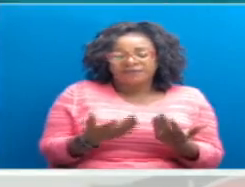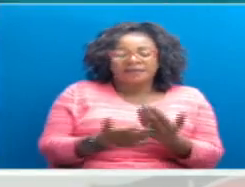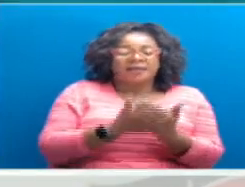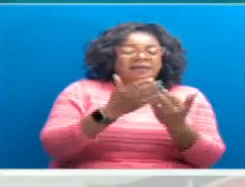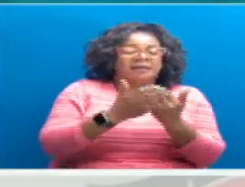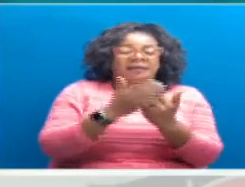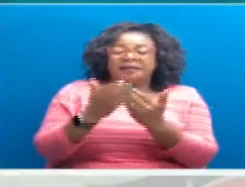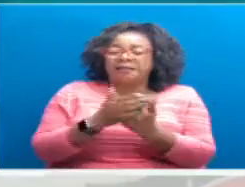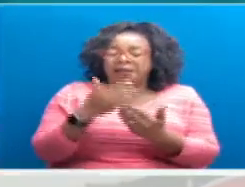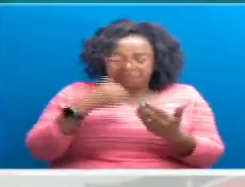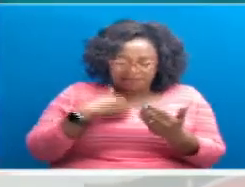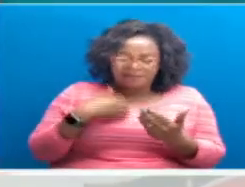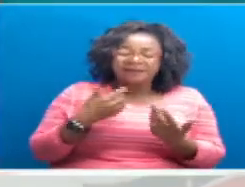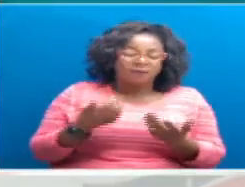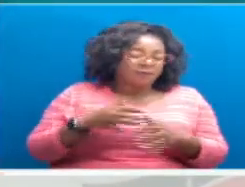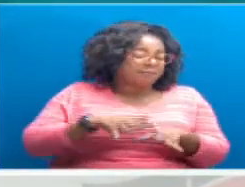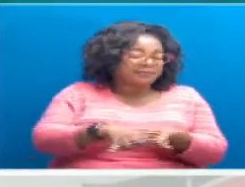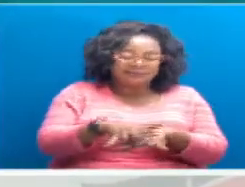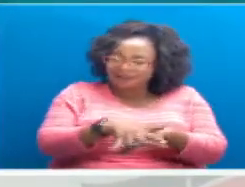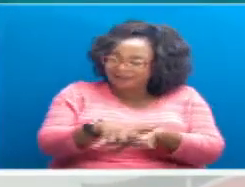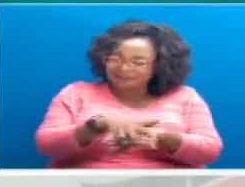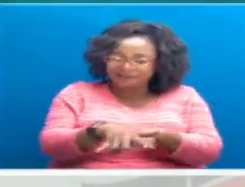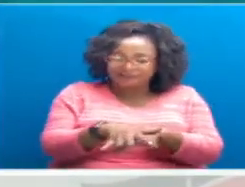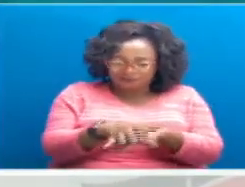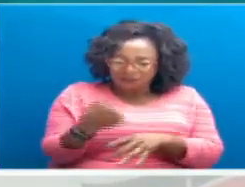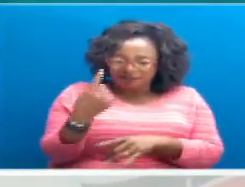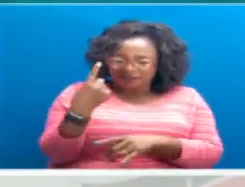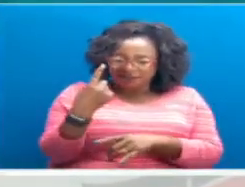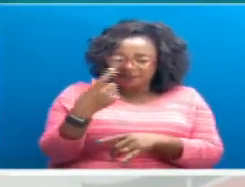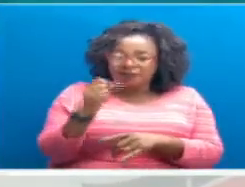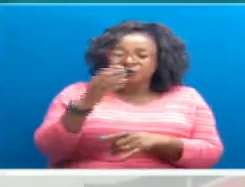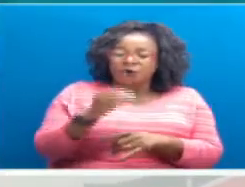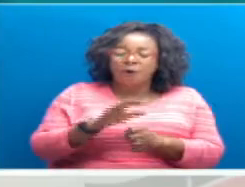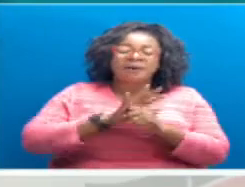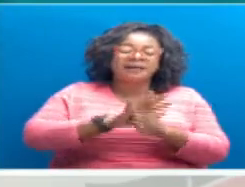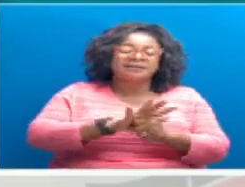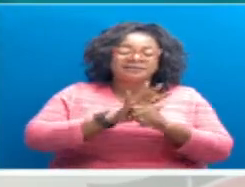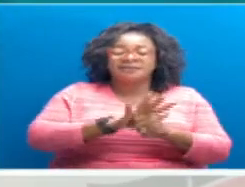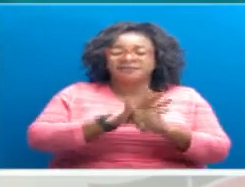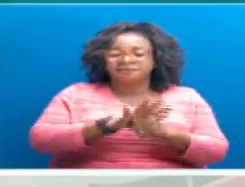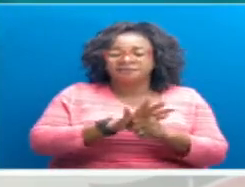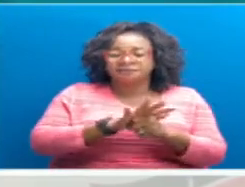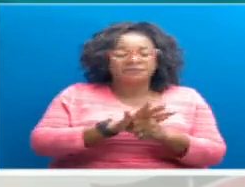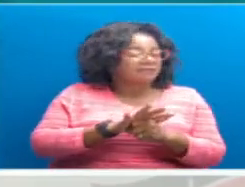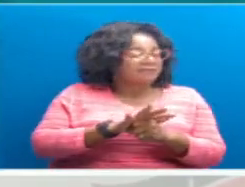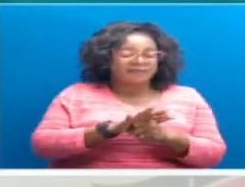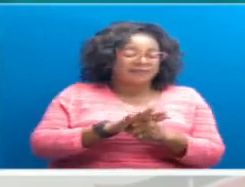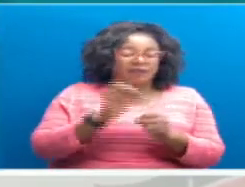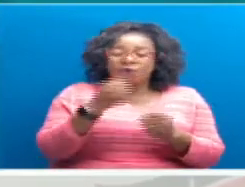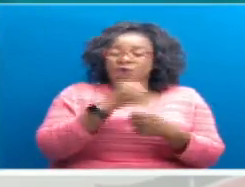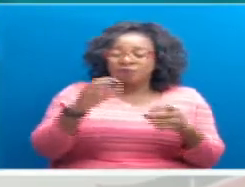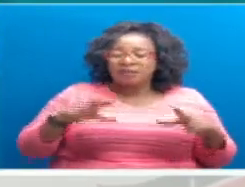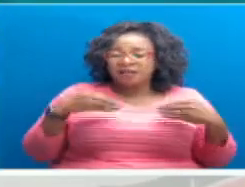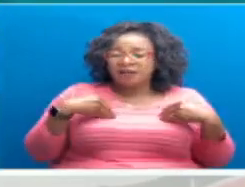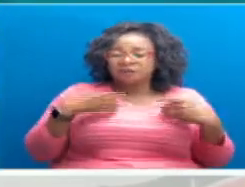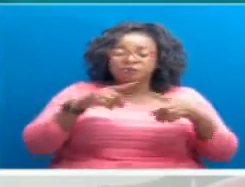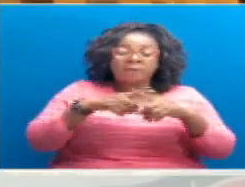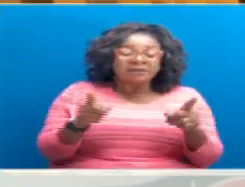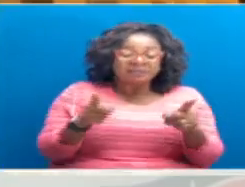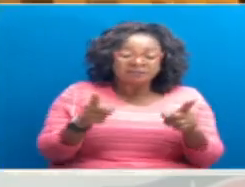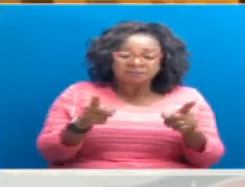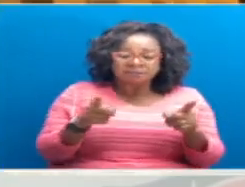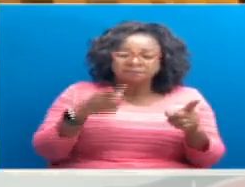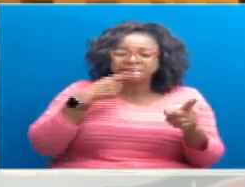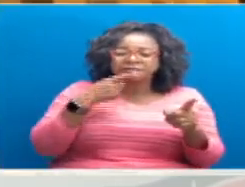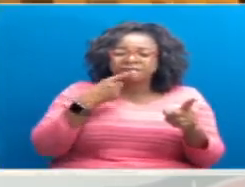Mimi ni mtu ya ground, mashinani. Olewa. Mm. Sasa the pressure labda singeweza kuikubali. But pia jo alikuwa anasema ni kama